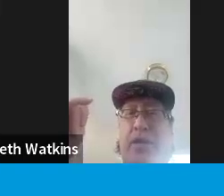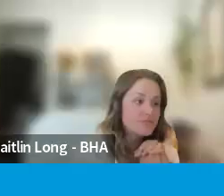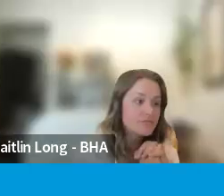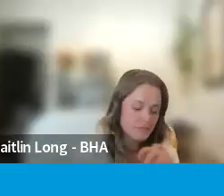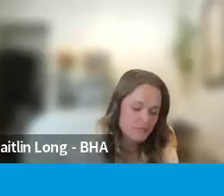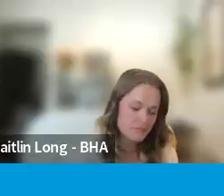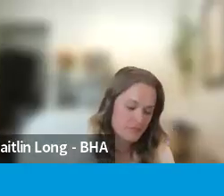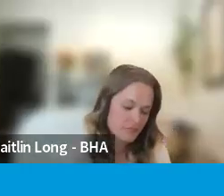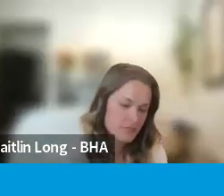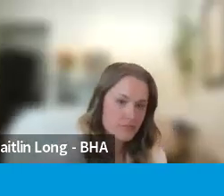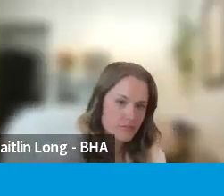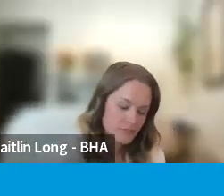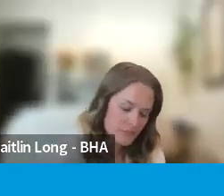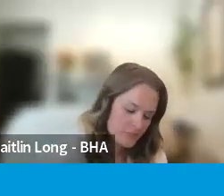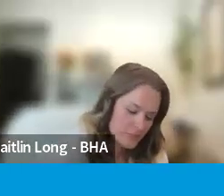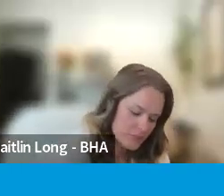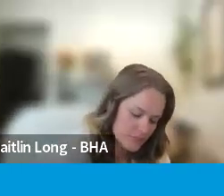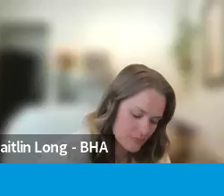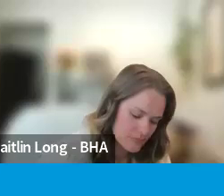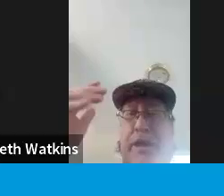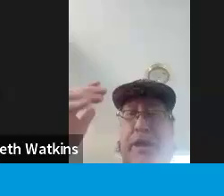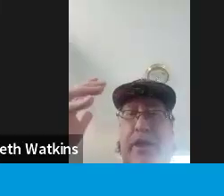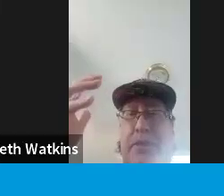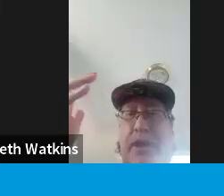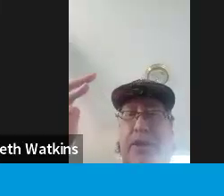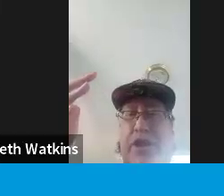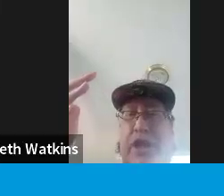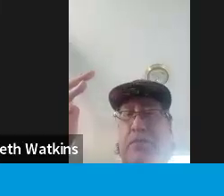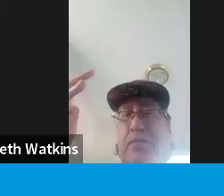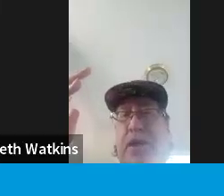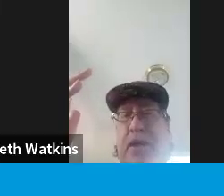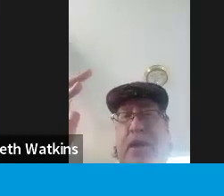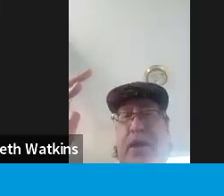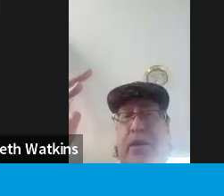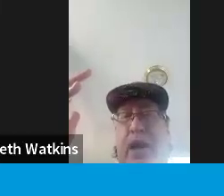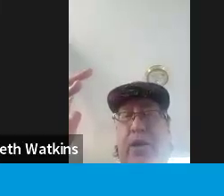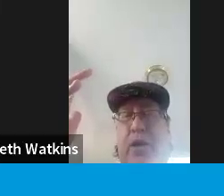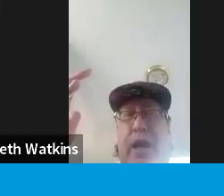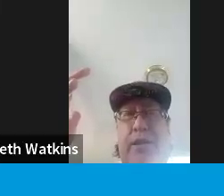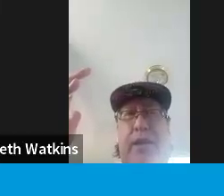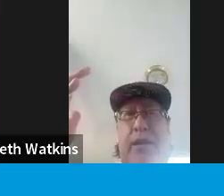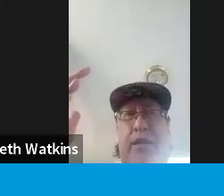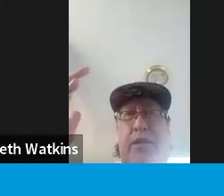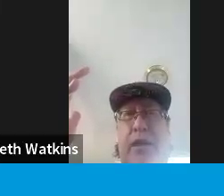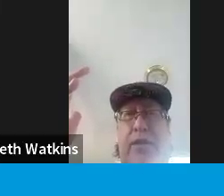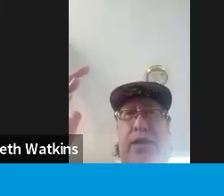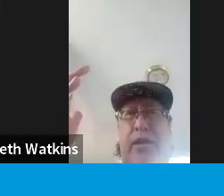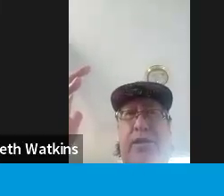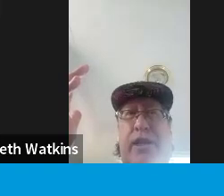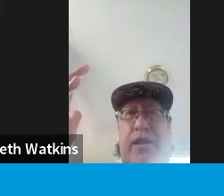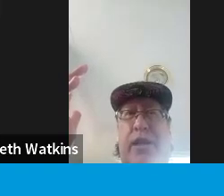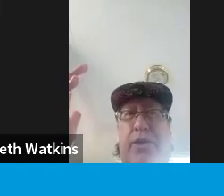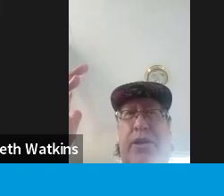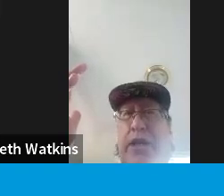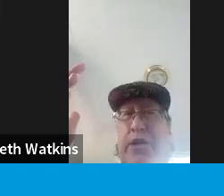newsletter. So like I get all the like stuff that's happening in the BHA, And I don't know if it has anything to do, like if they